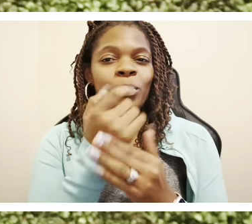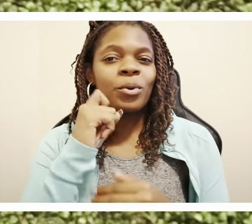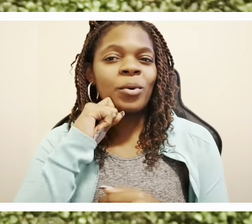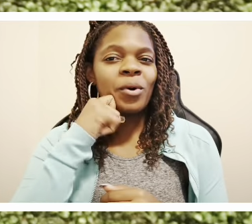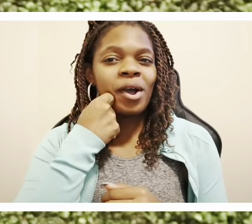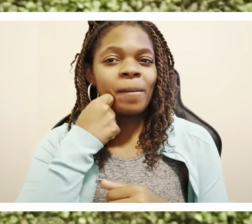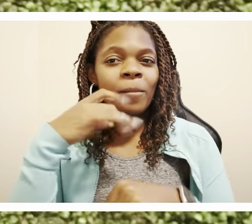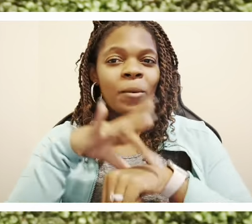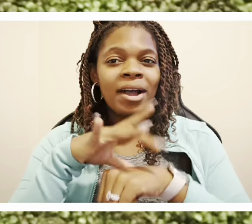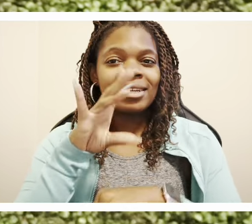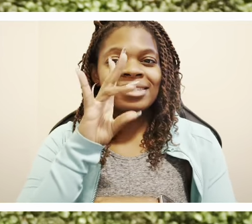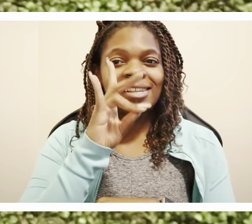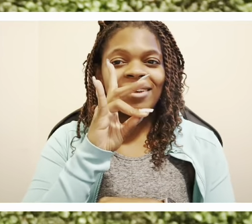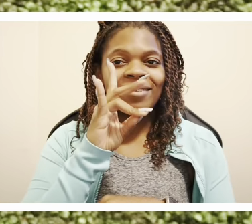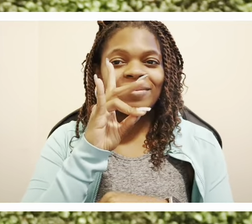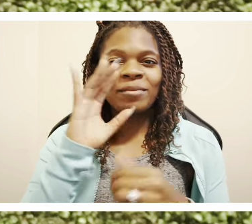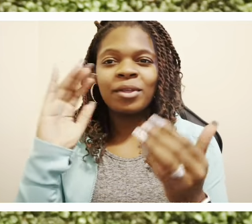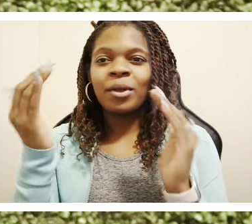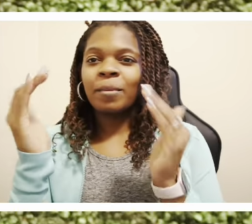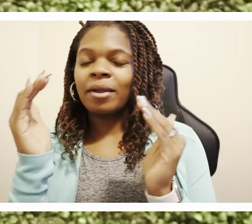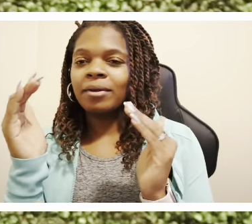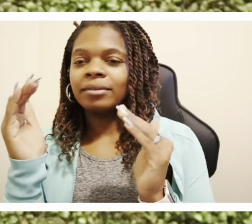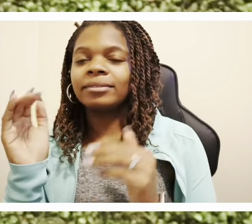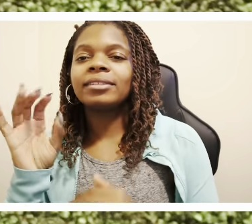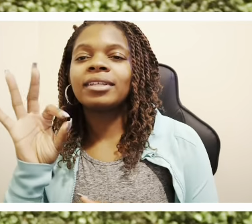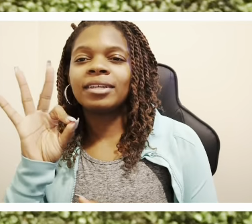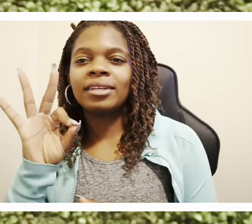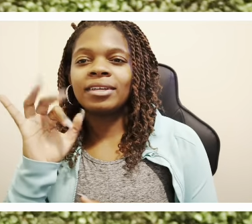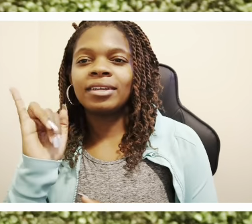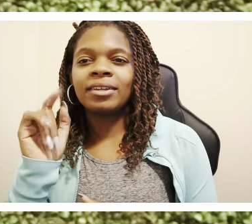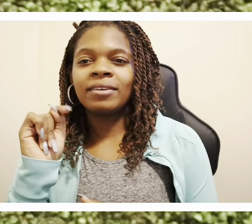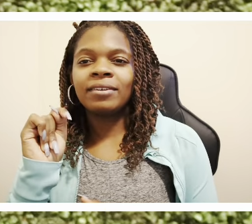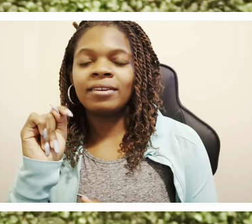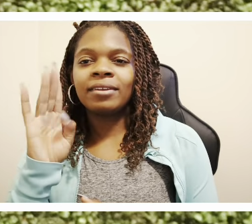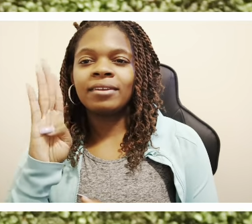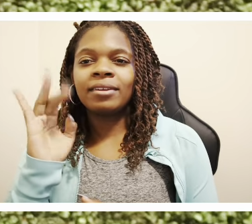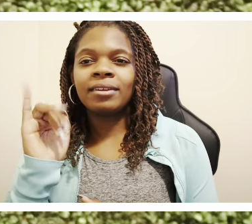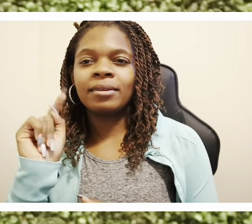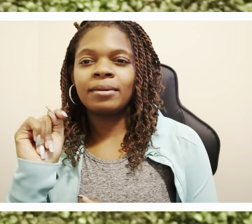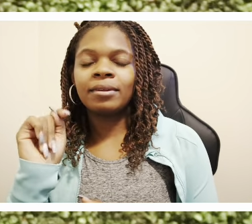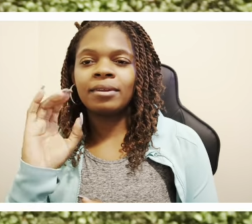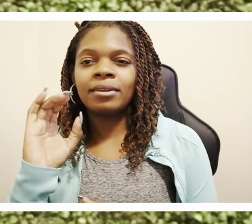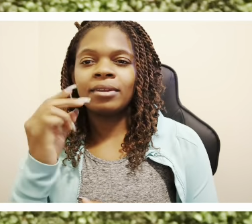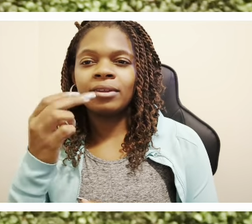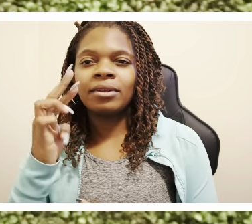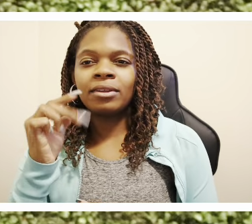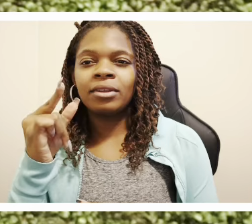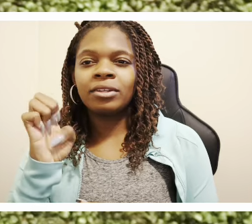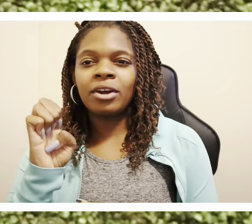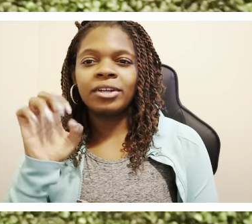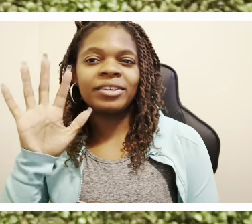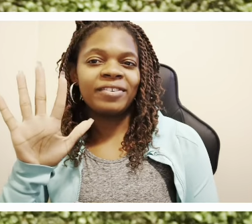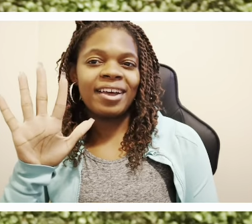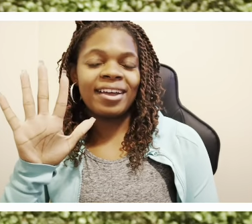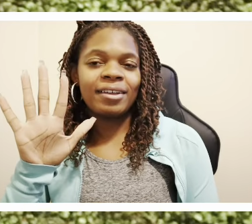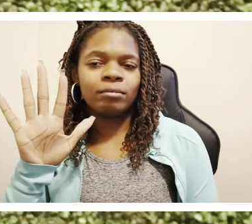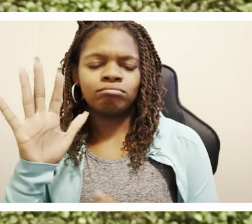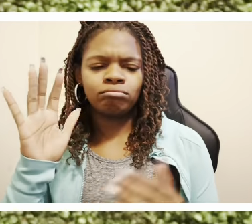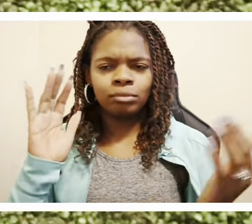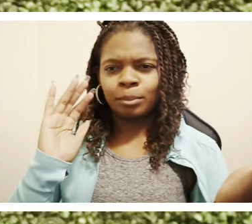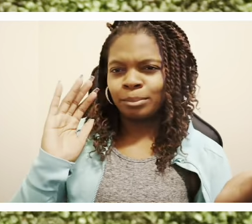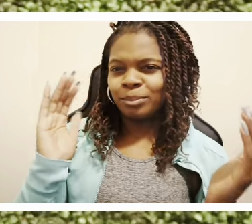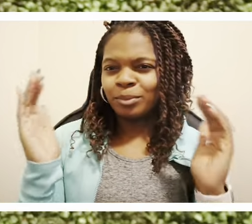Series 7 Apple Watch versus the Fitbit Charge 5 and